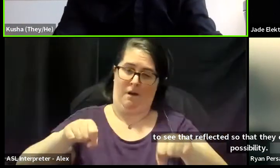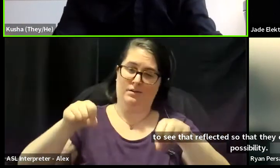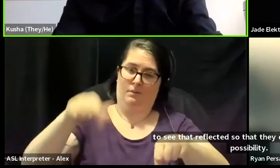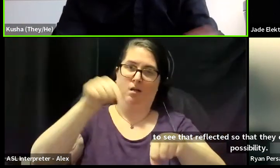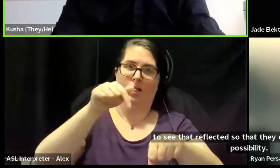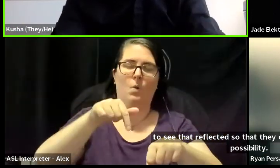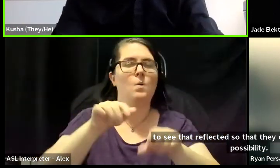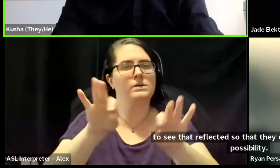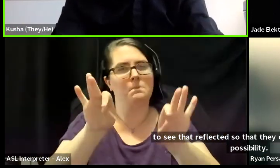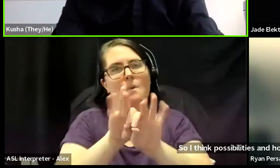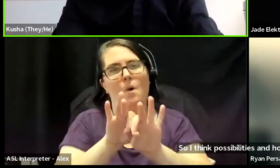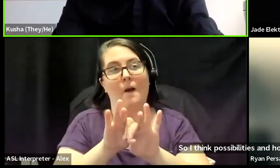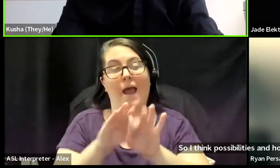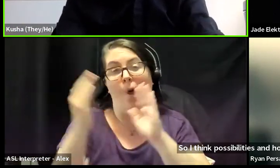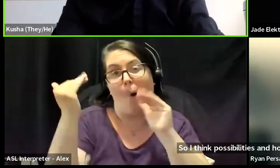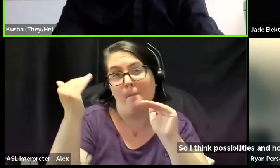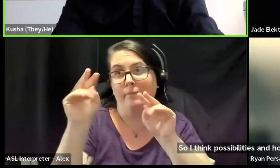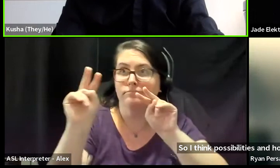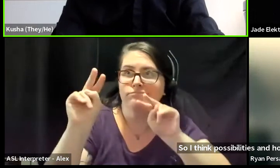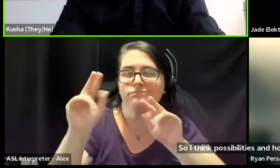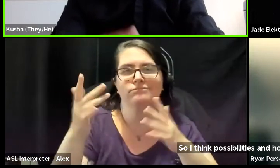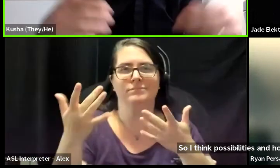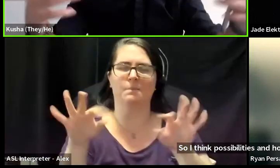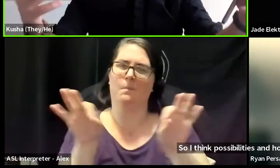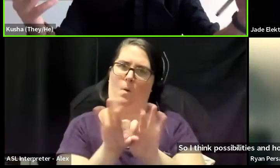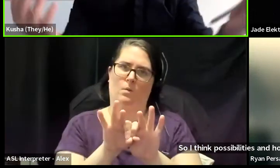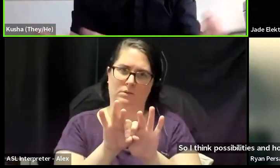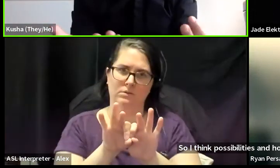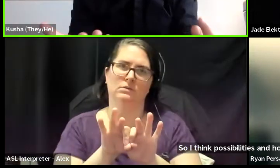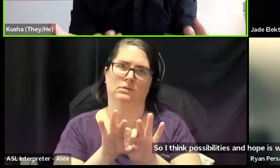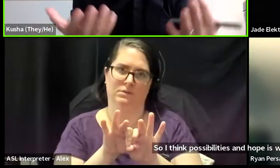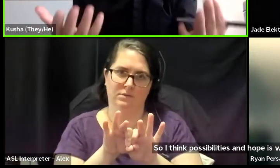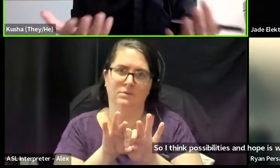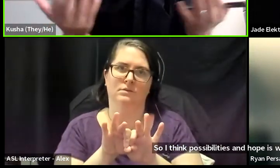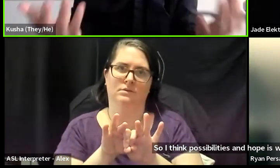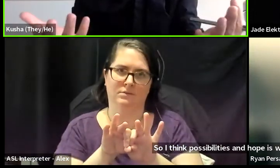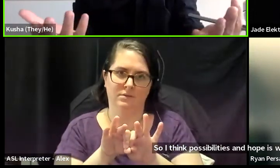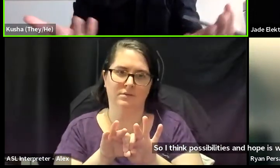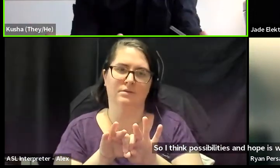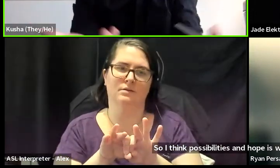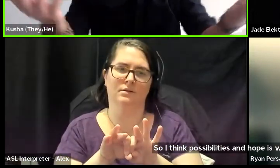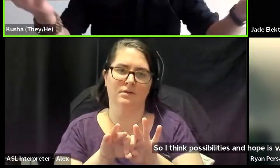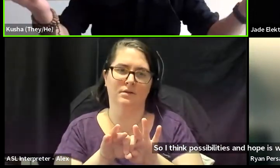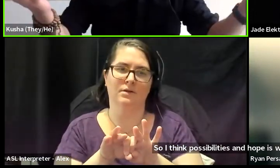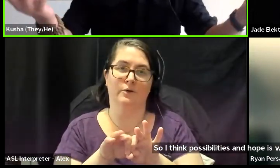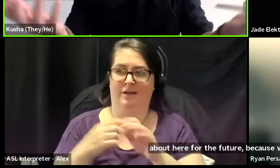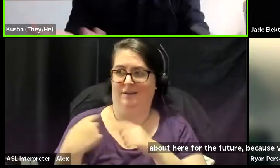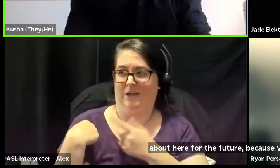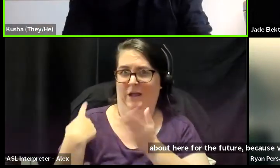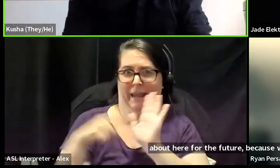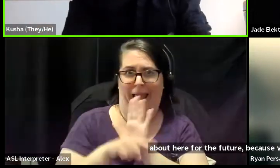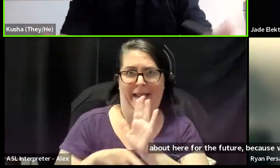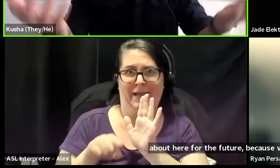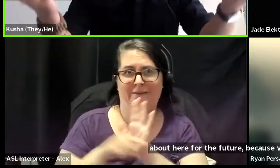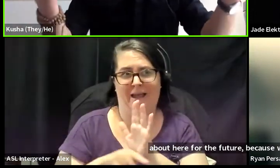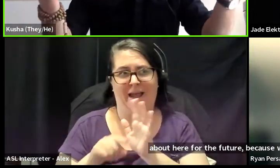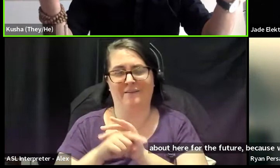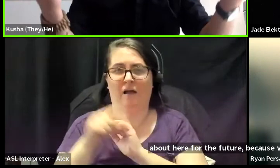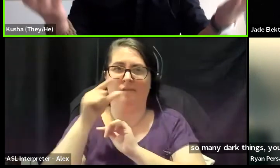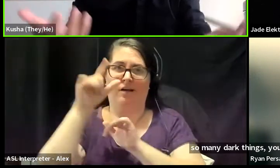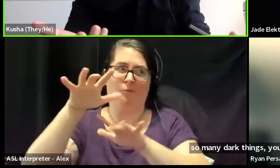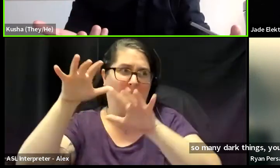is what we're talking about here for the future, because we're talking about so many dark things, rising of